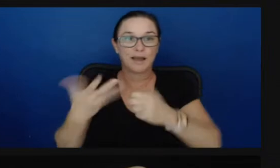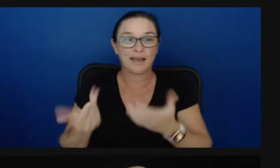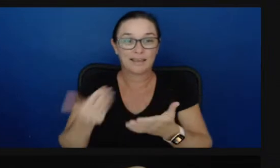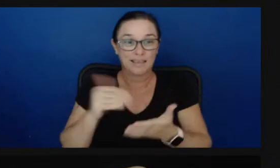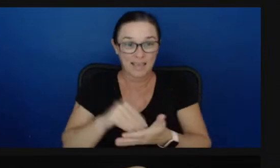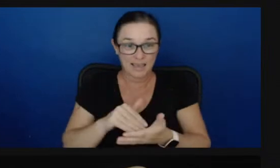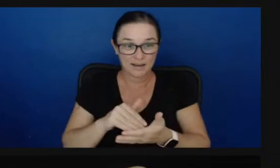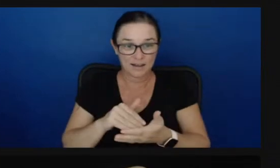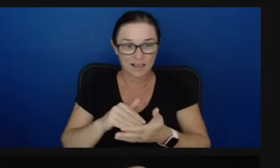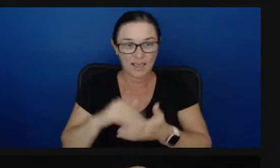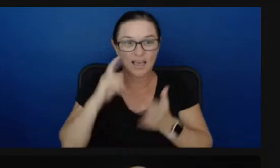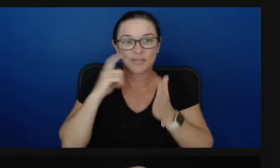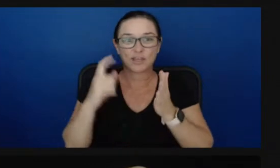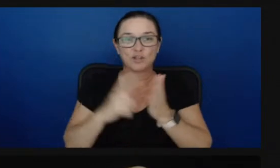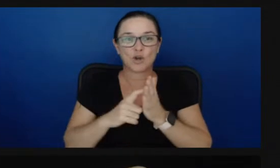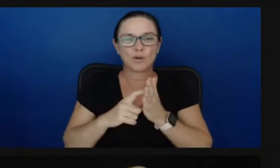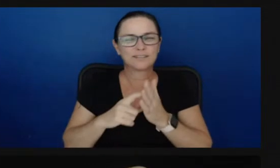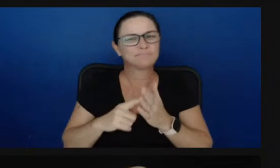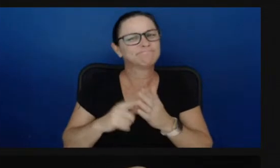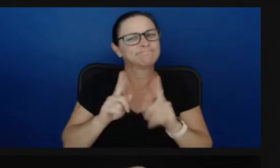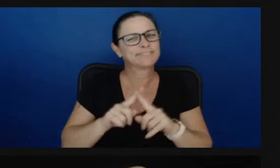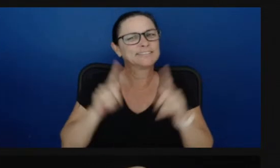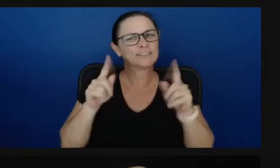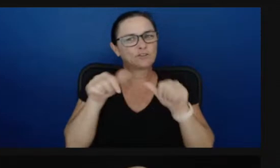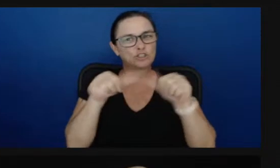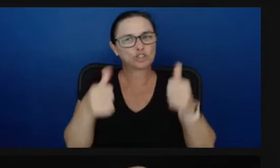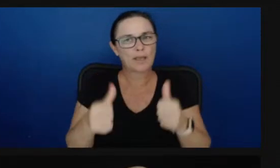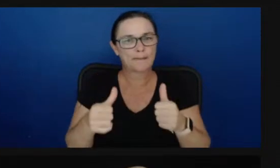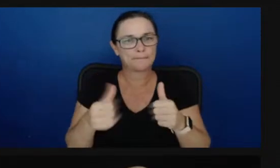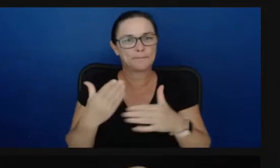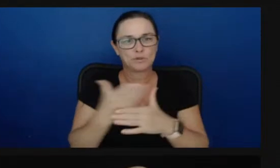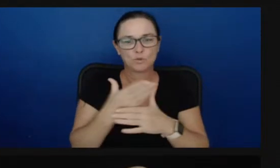surface of the land is a slightly different shape between the two